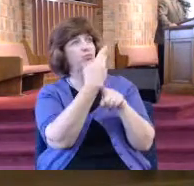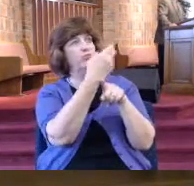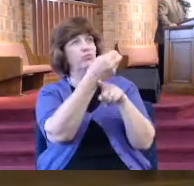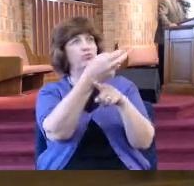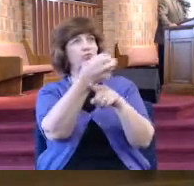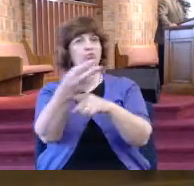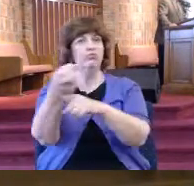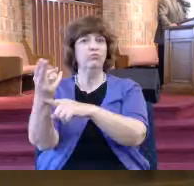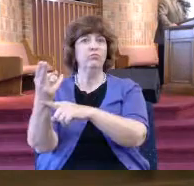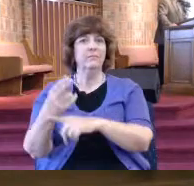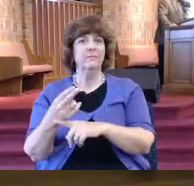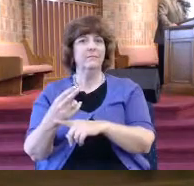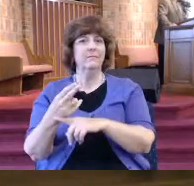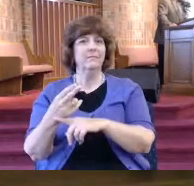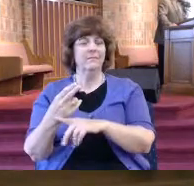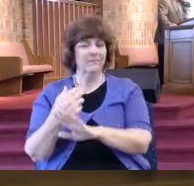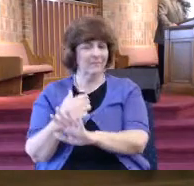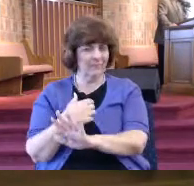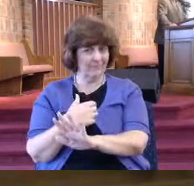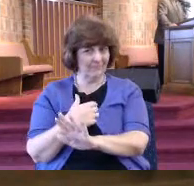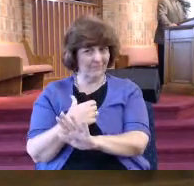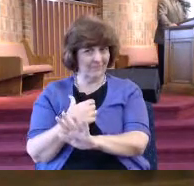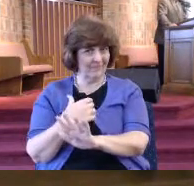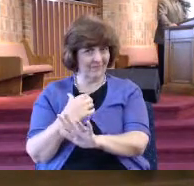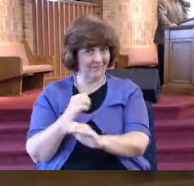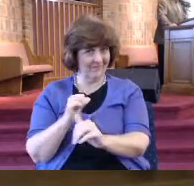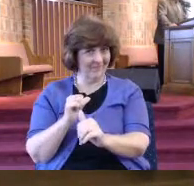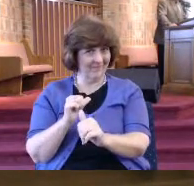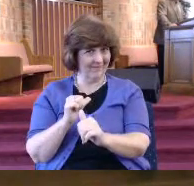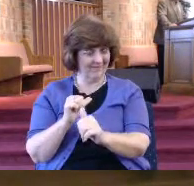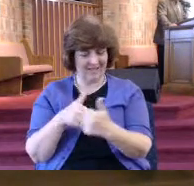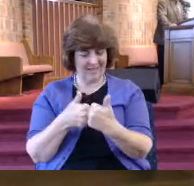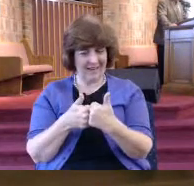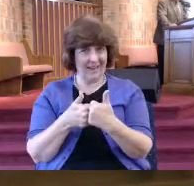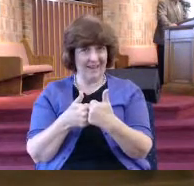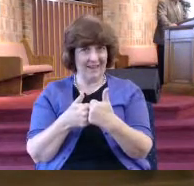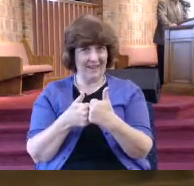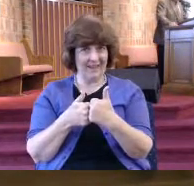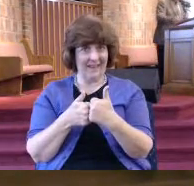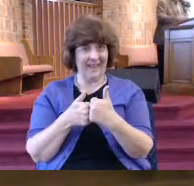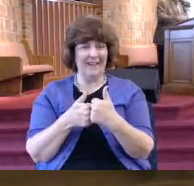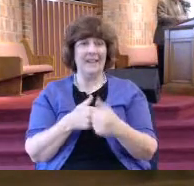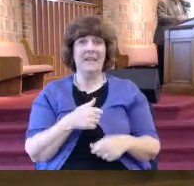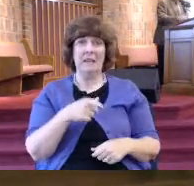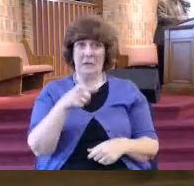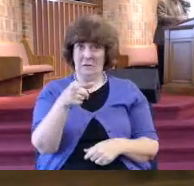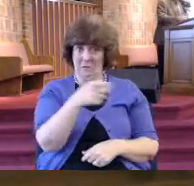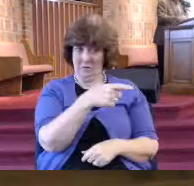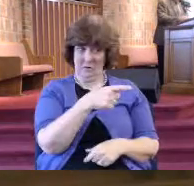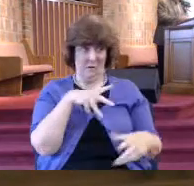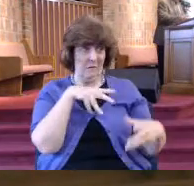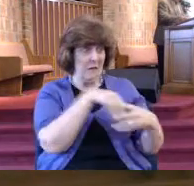That's a challenge. And if you're not involved in any groups where you have